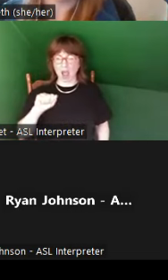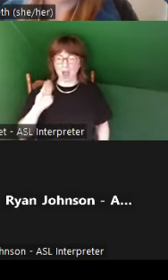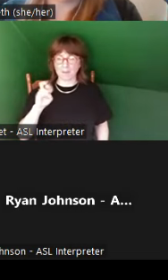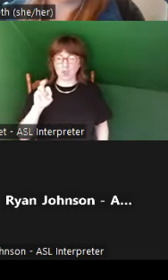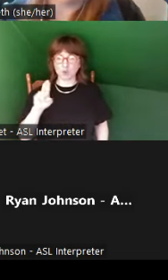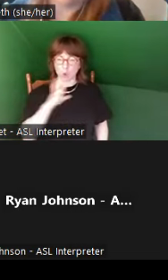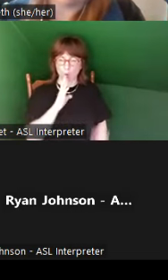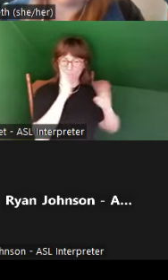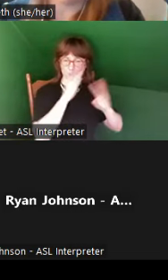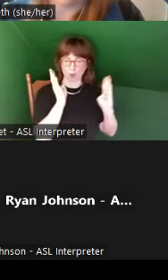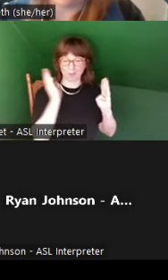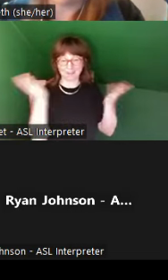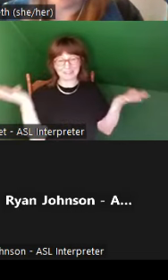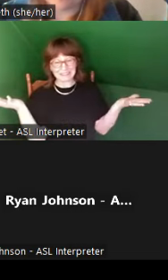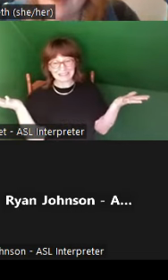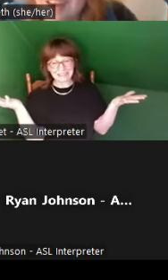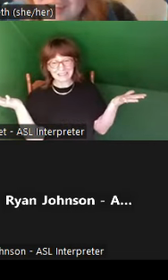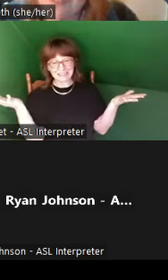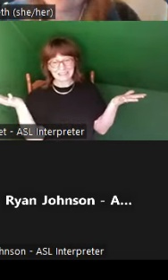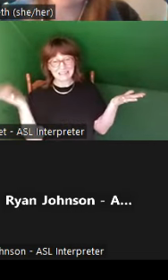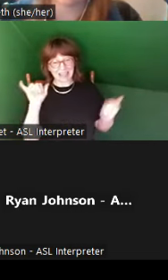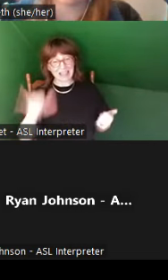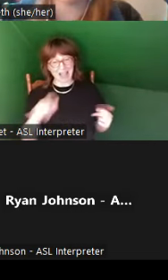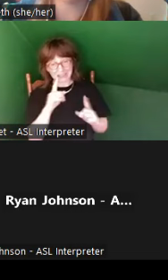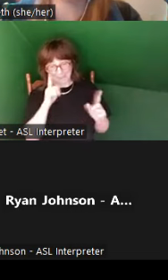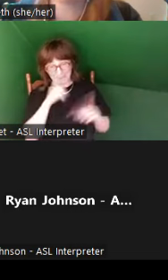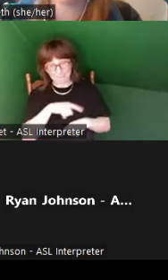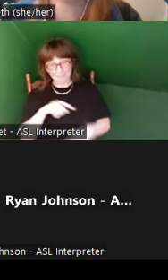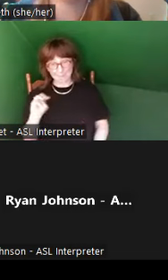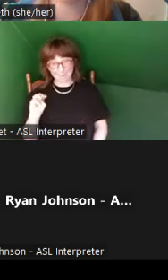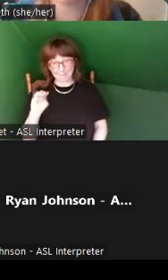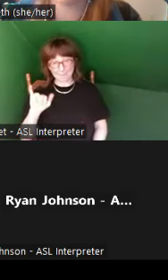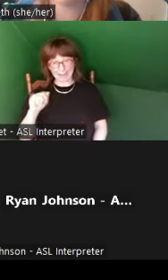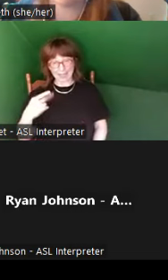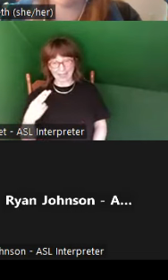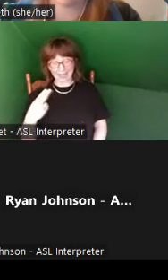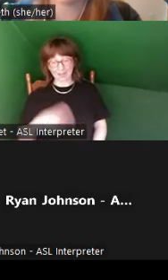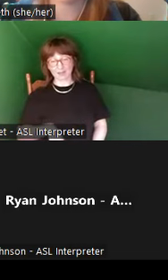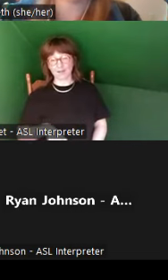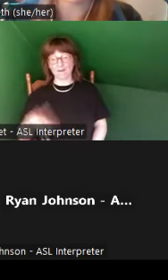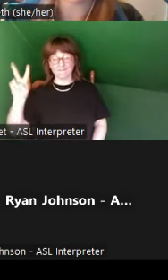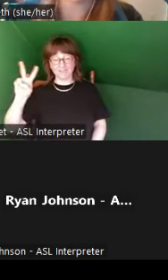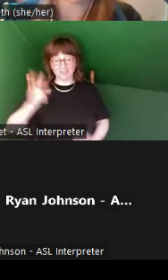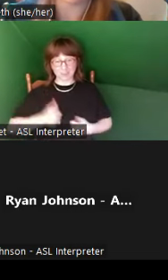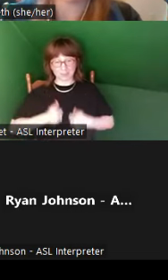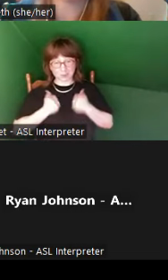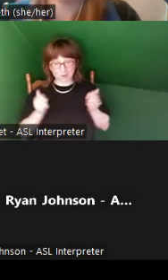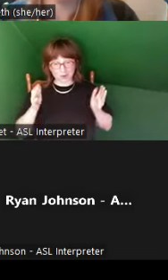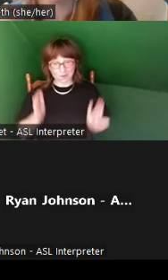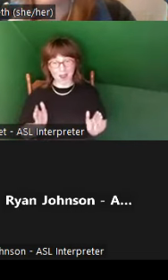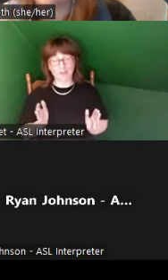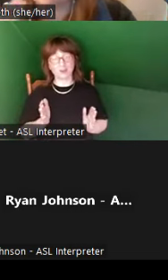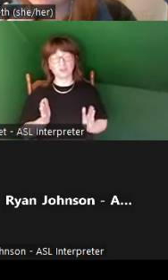And that's a big old myth, unfortunately. Victim survivors of domestic violence are heavily